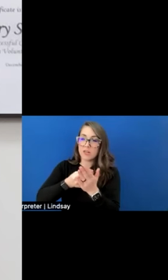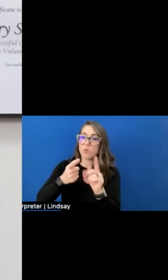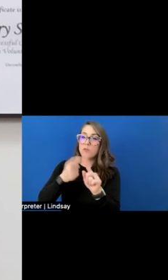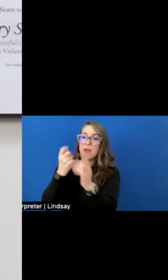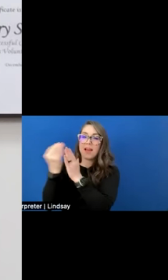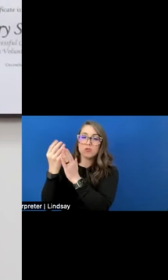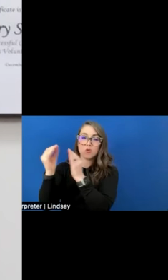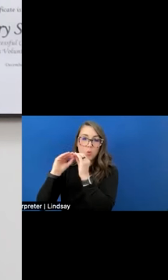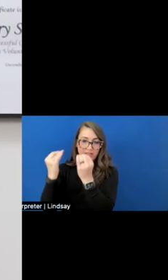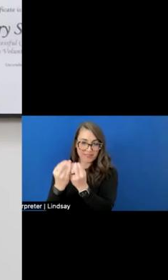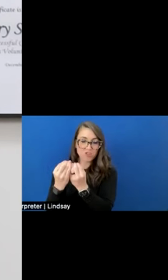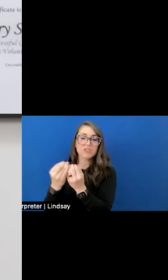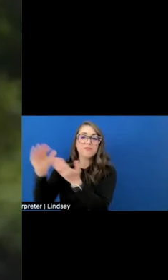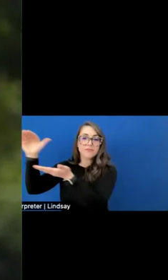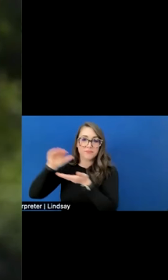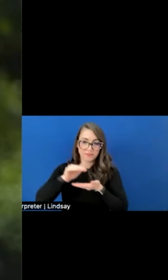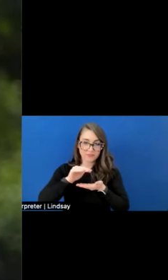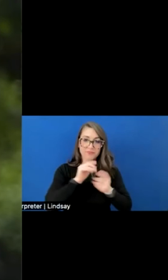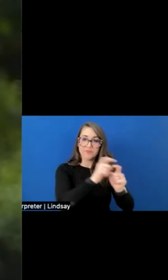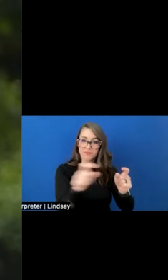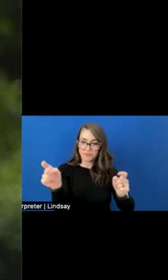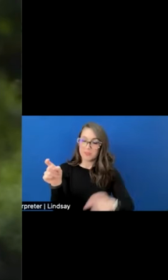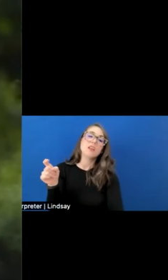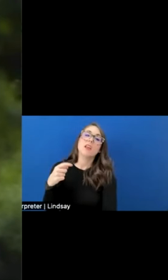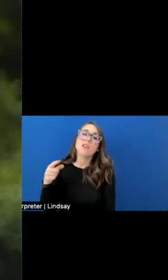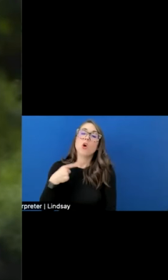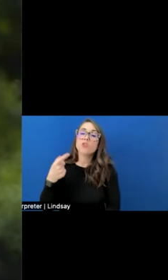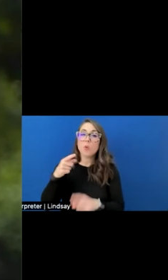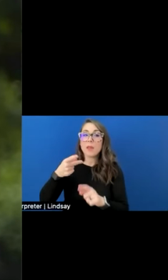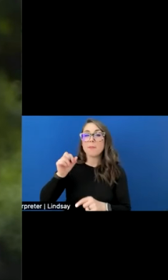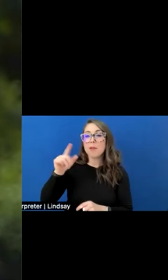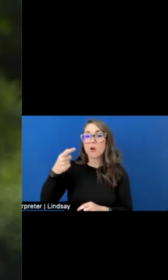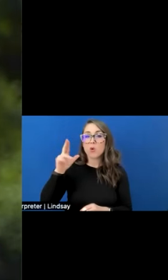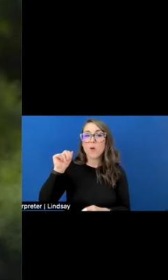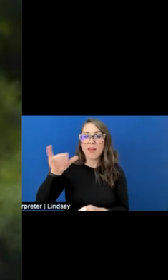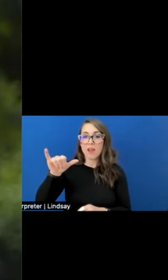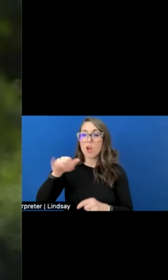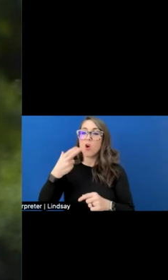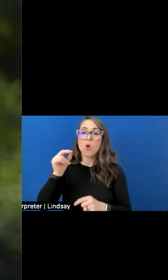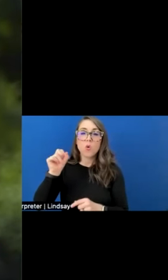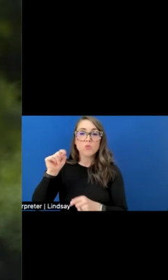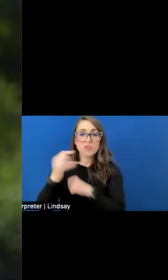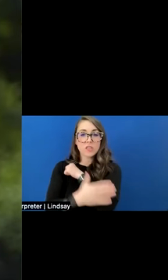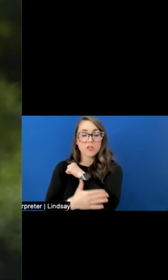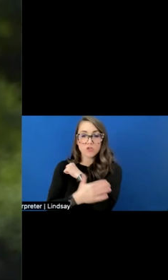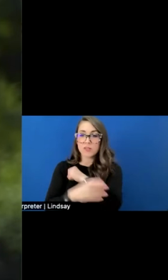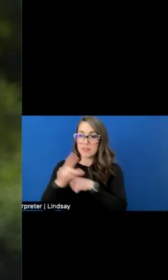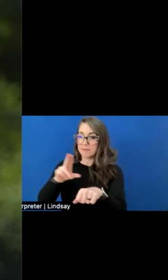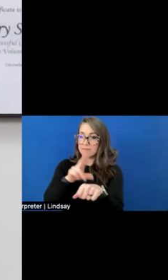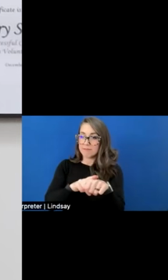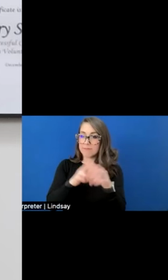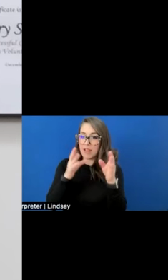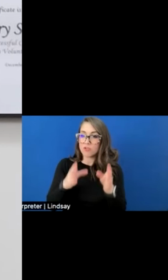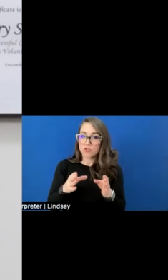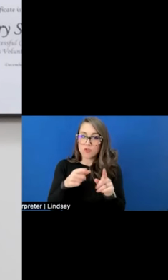voted to include a Paraguayan host country national on the Board of Friends of Paraguay, who, as a member of the grants committee, will support our efforts